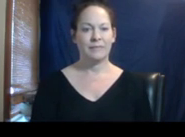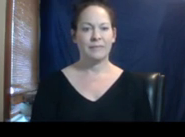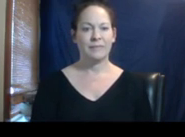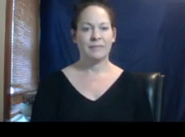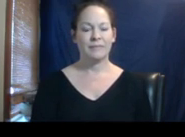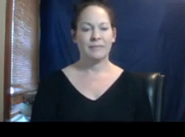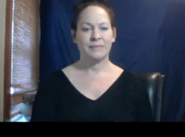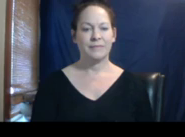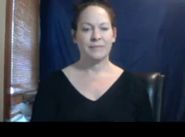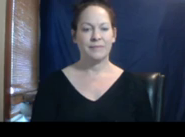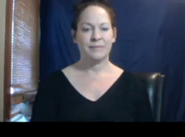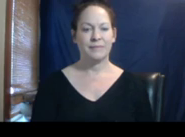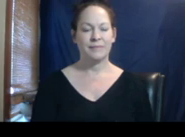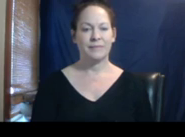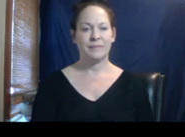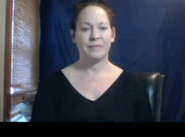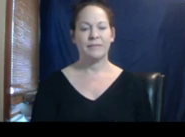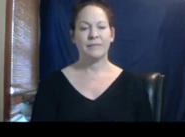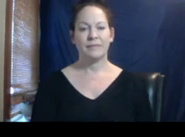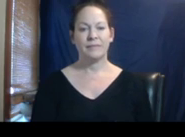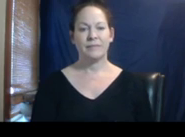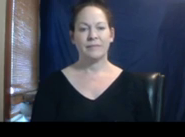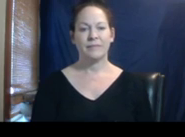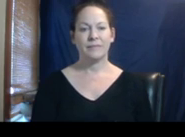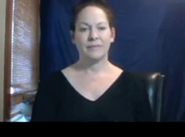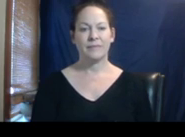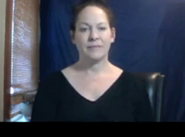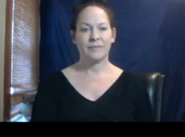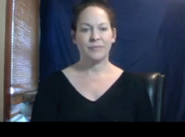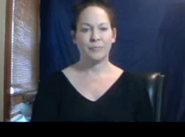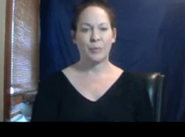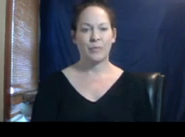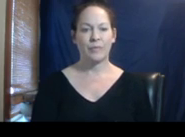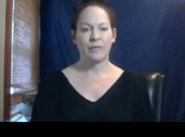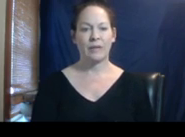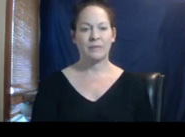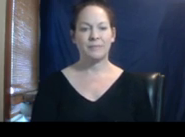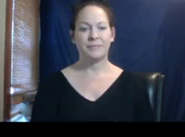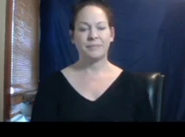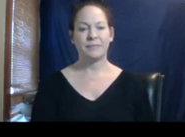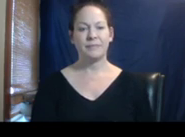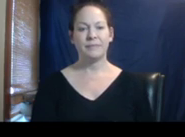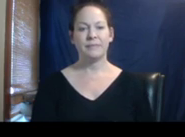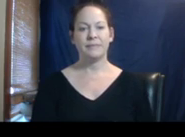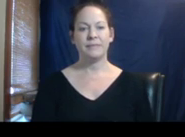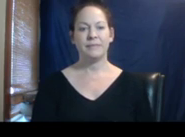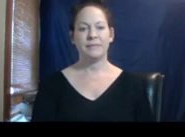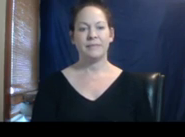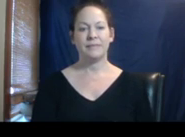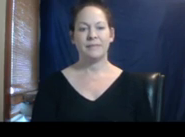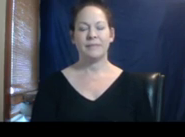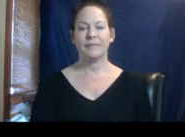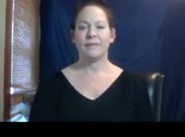yes, when substituting in, we keep the exponents in place. I picked the one with the 1. Remember when I